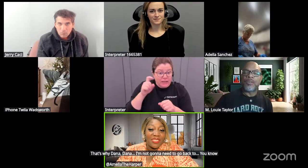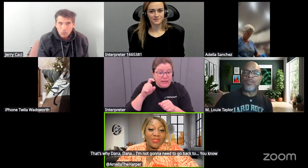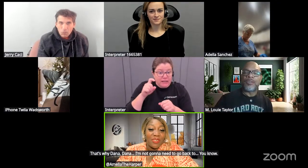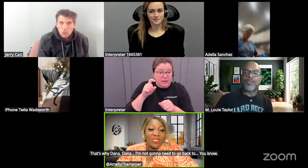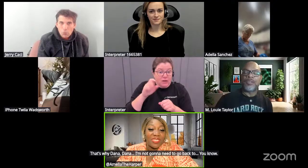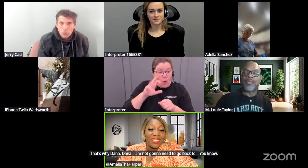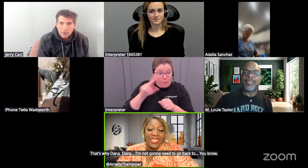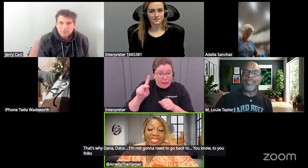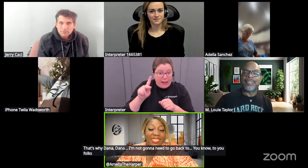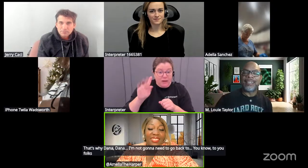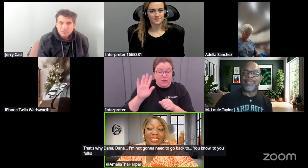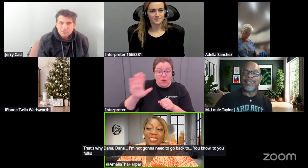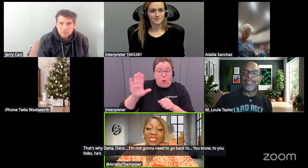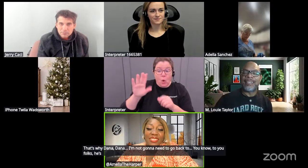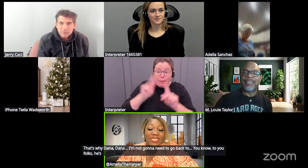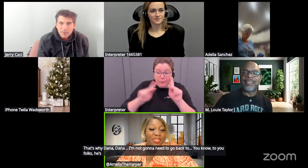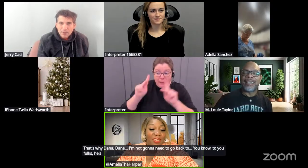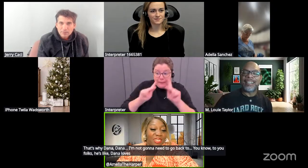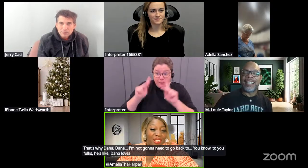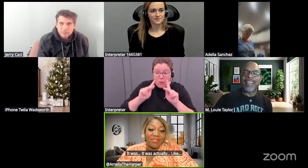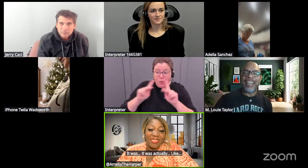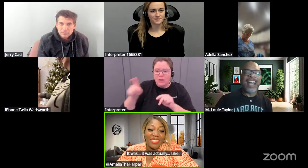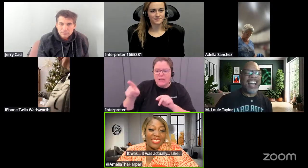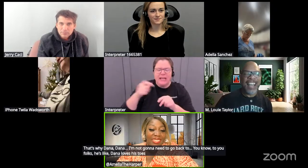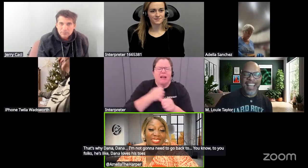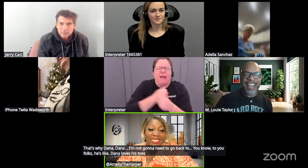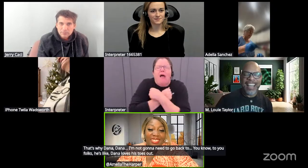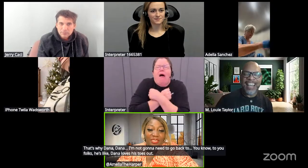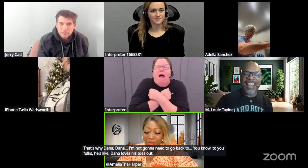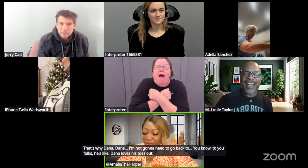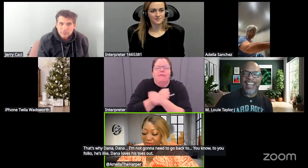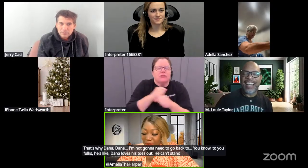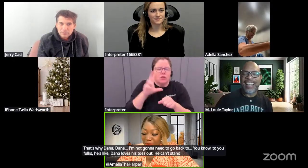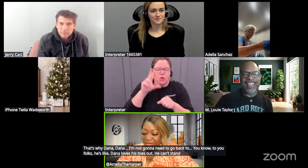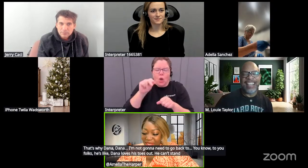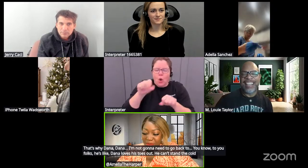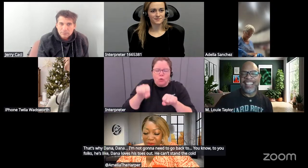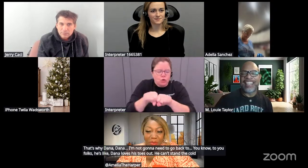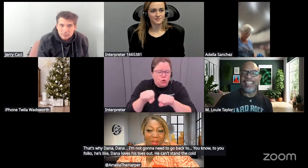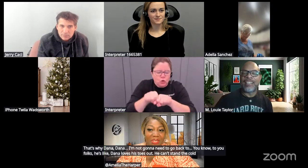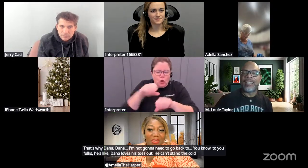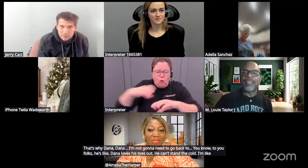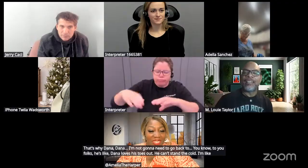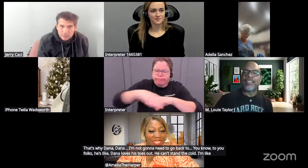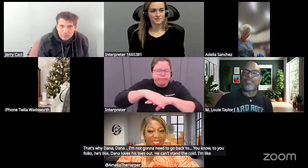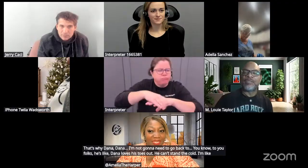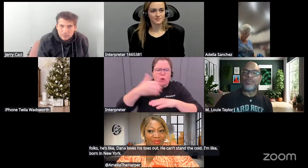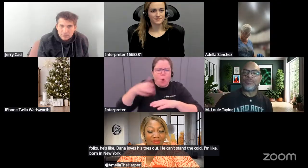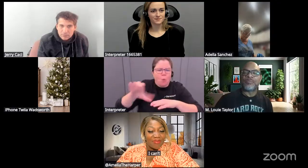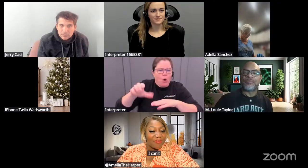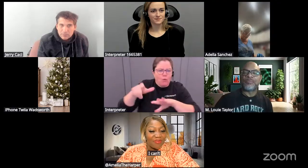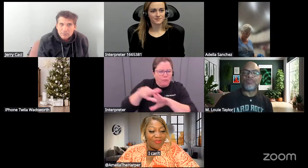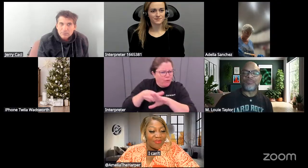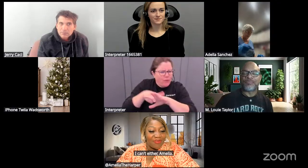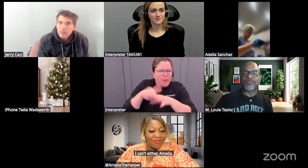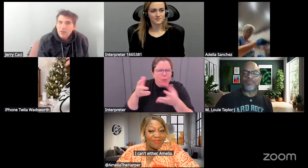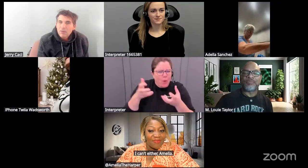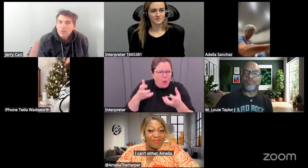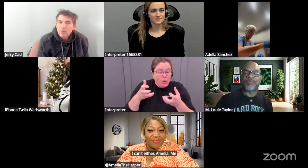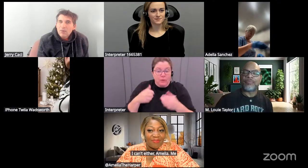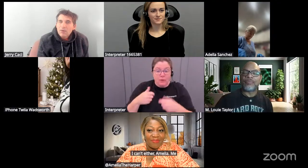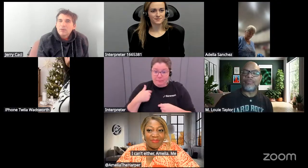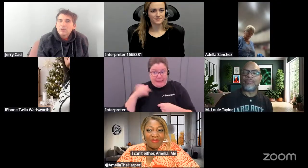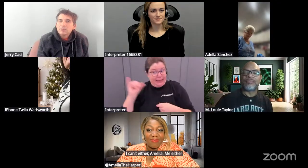to your folks. He's like, Dana loves his toes out. He can't stand the cold. I'm like, "Yeah, I born in can't New either, York." Amelia. Me